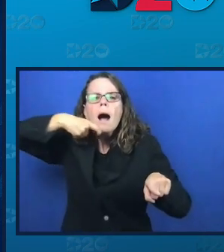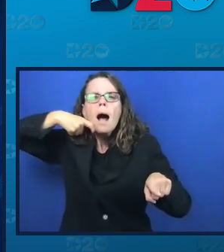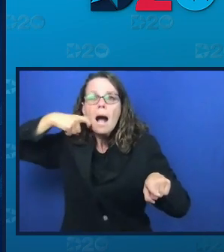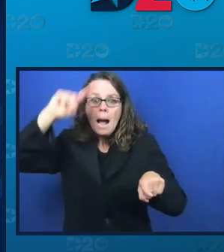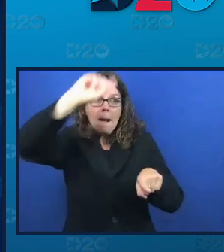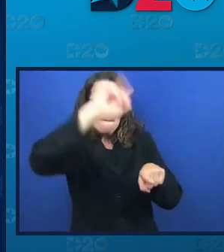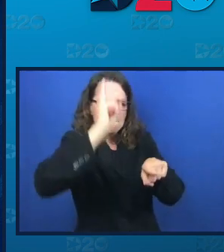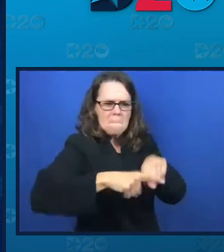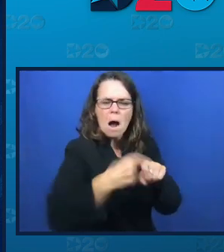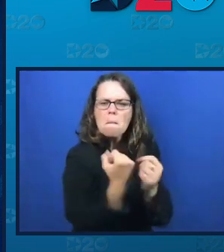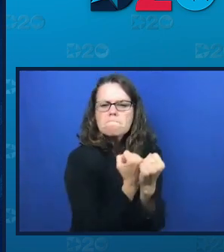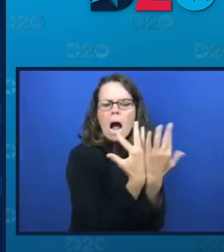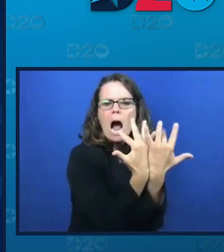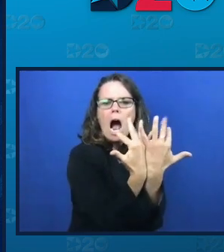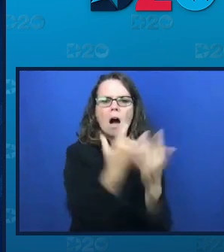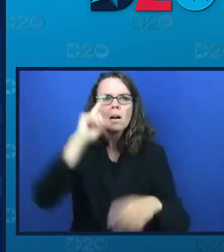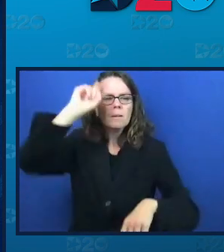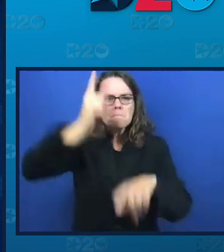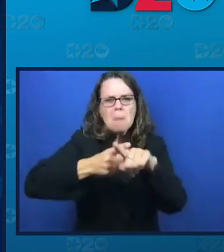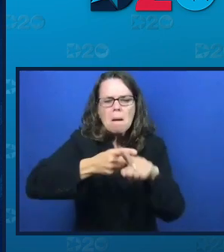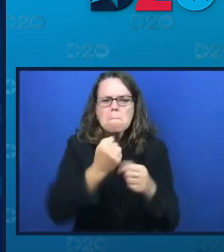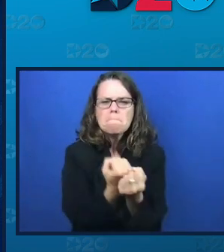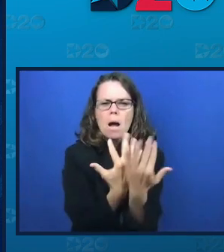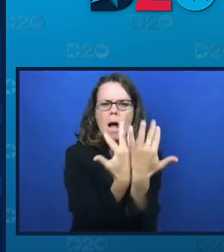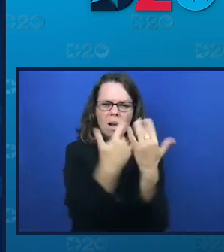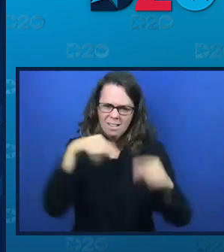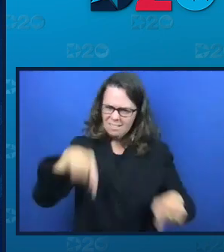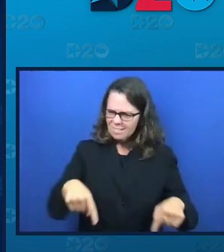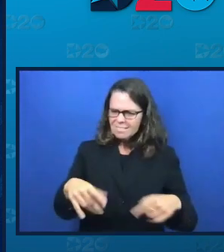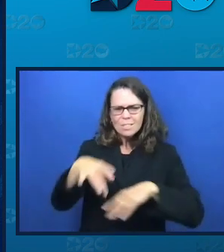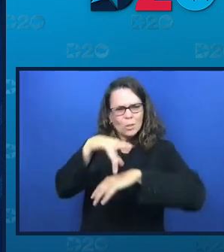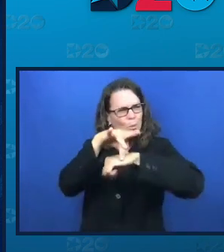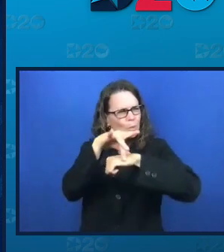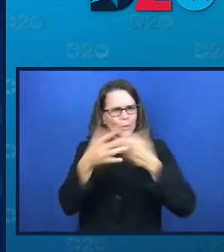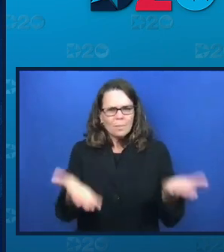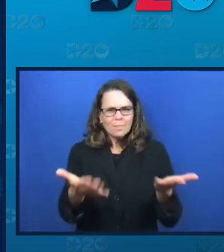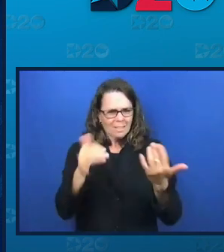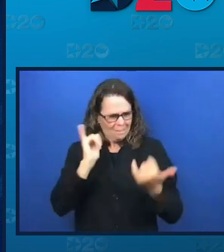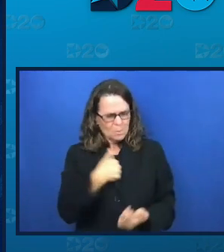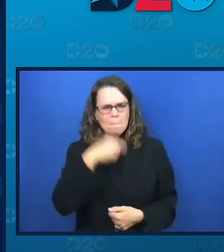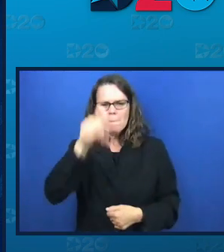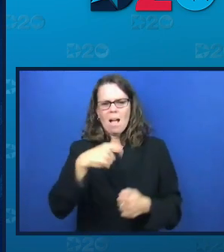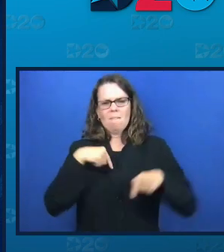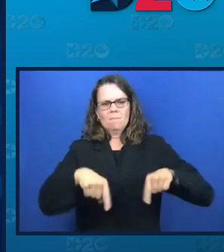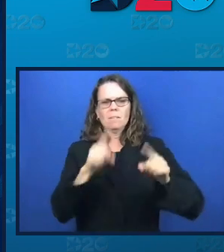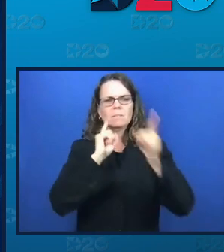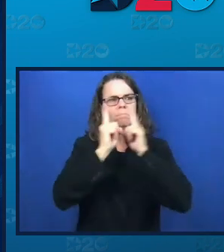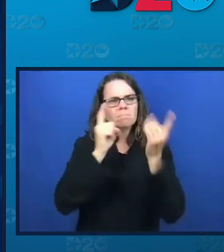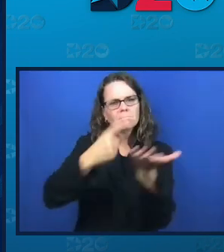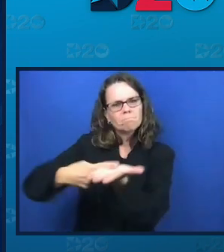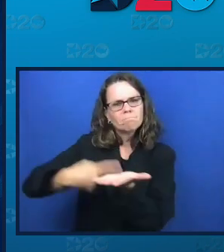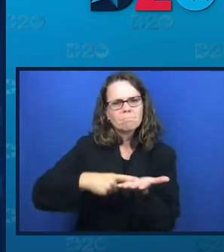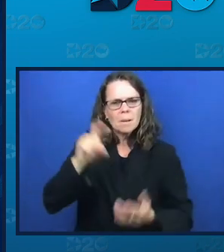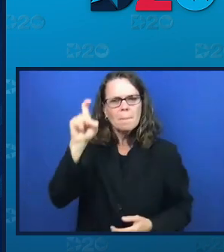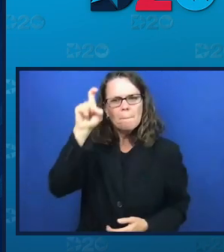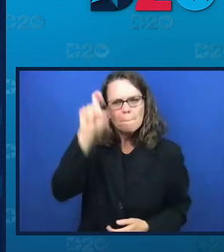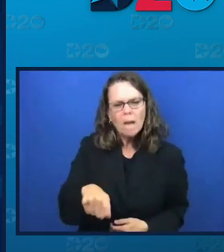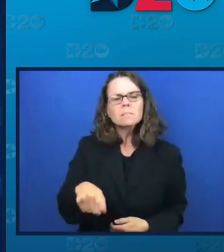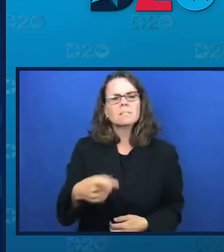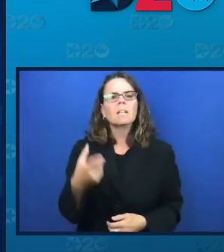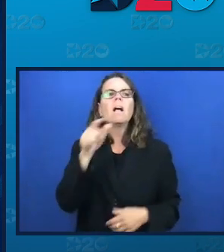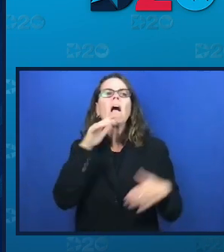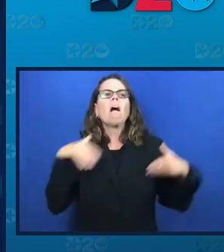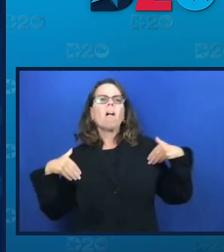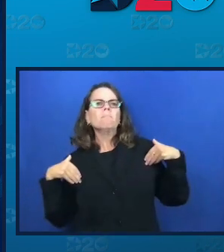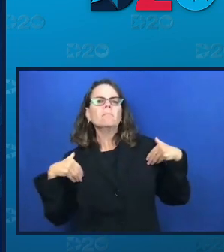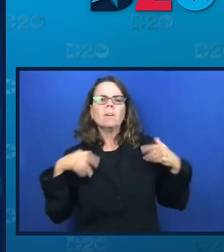conversation around climate change. And so we too need to advance that conversation anew. Just today, the